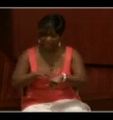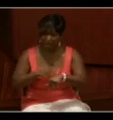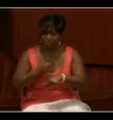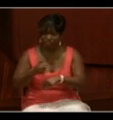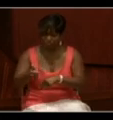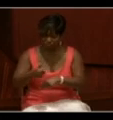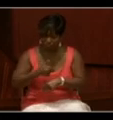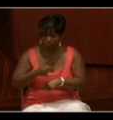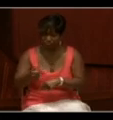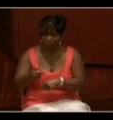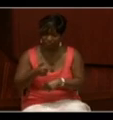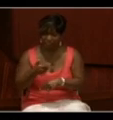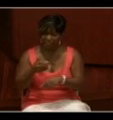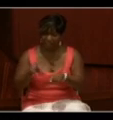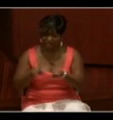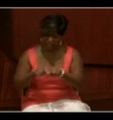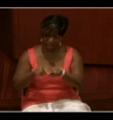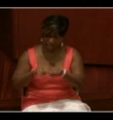older.